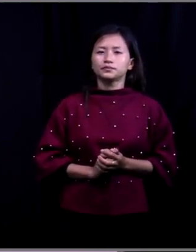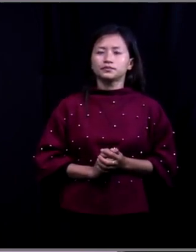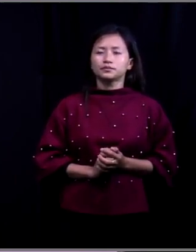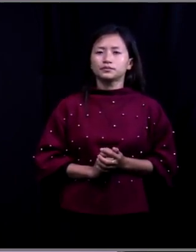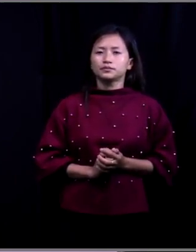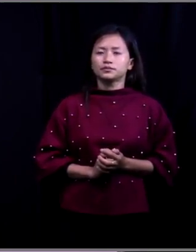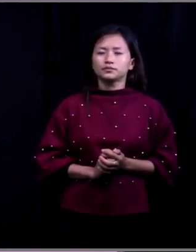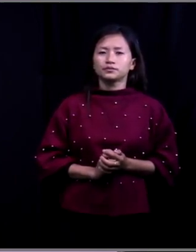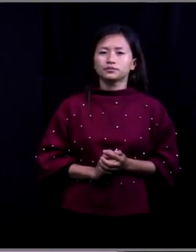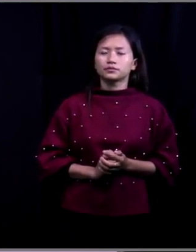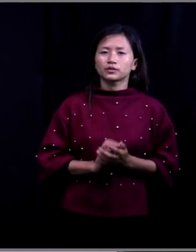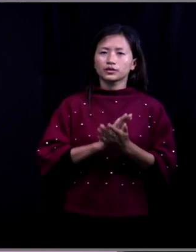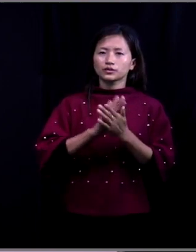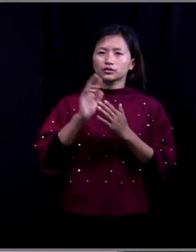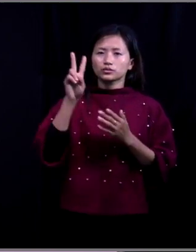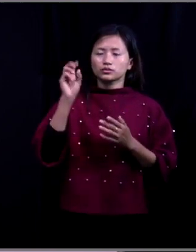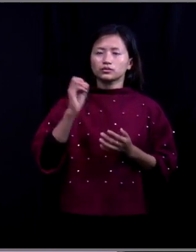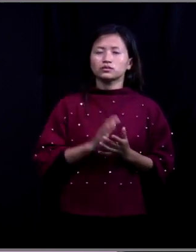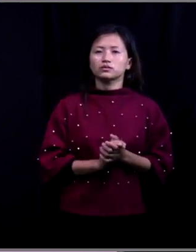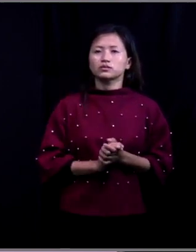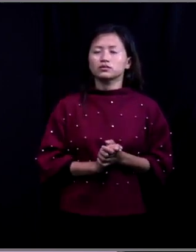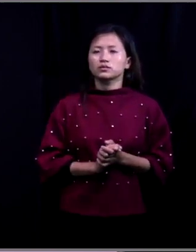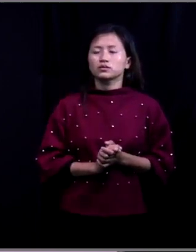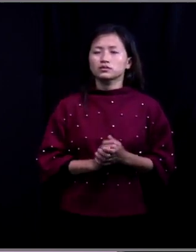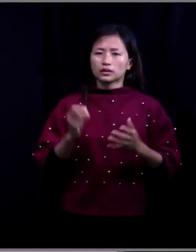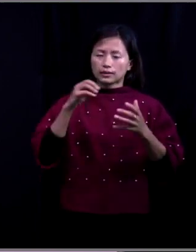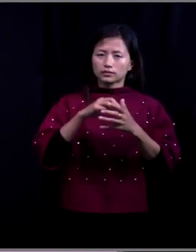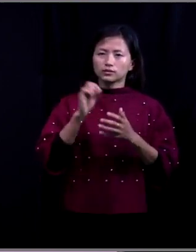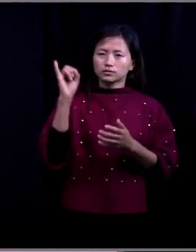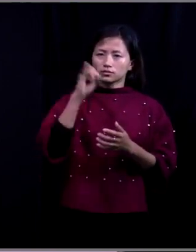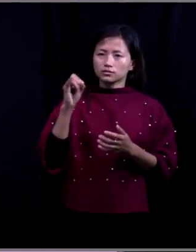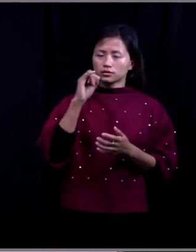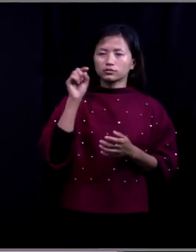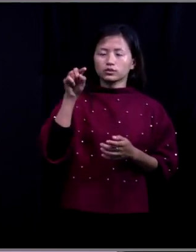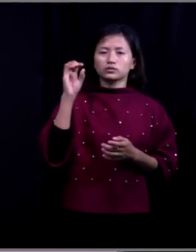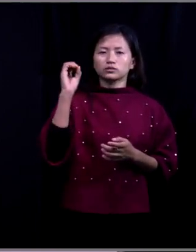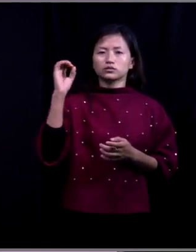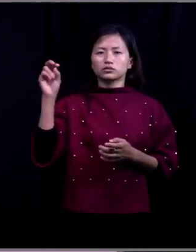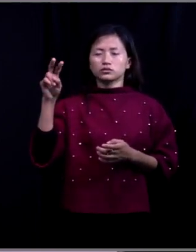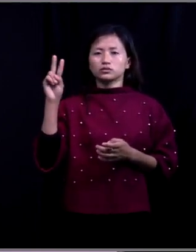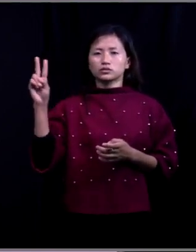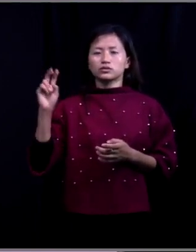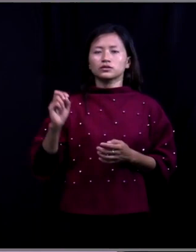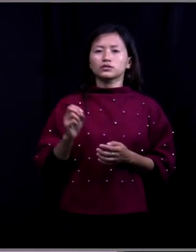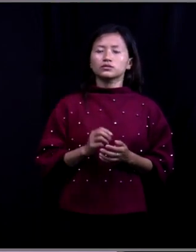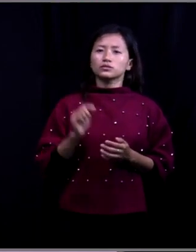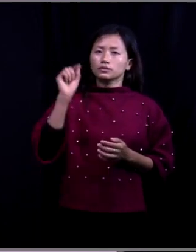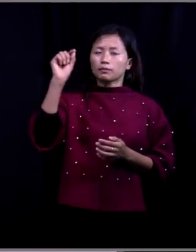1 mole of H2O will contain 6.022 into 10 to the power